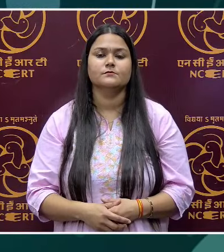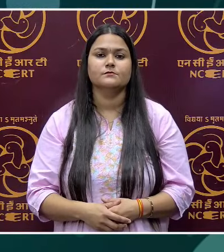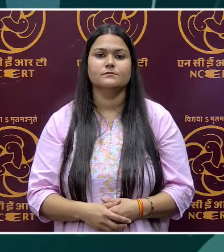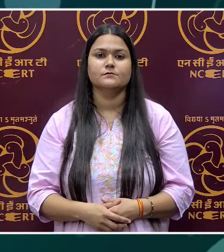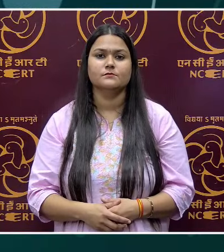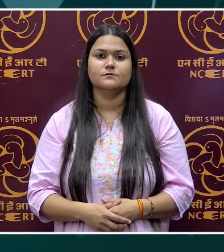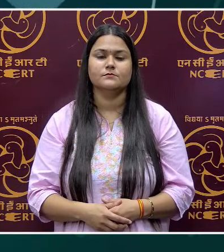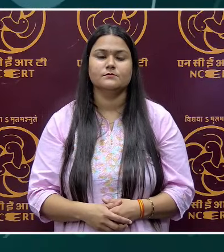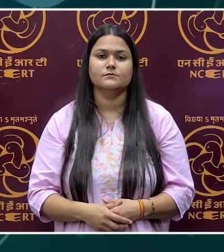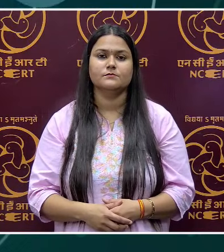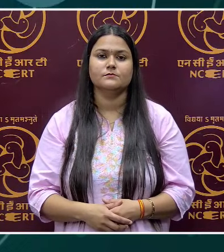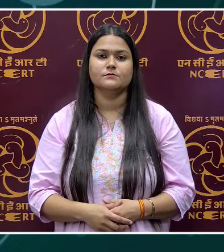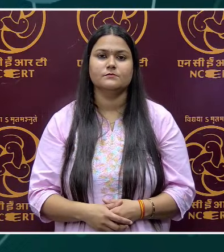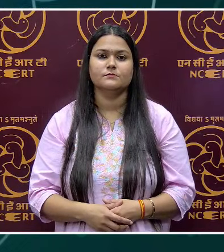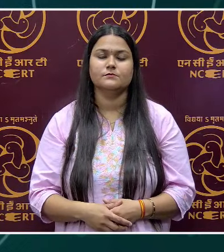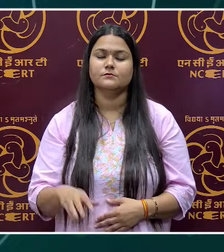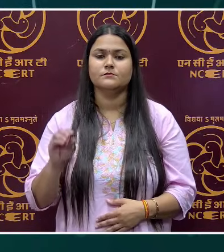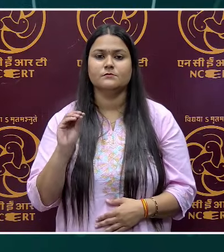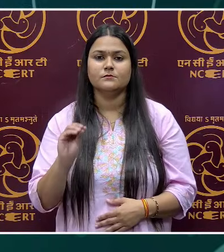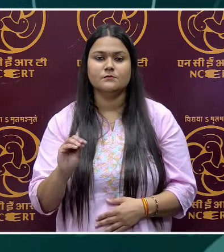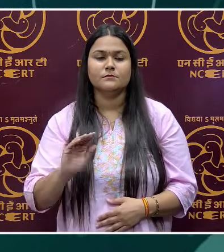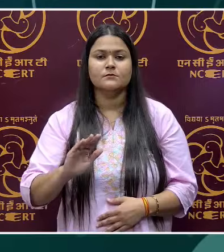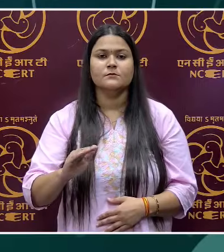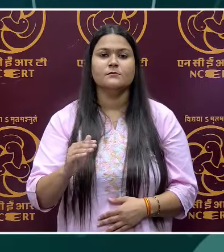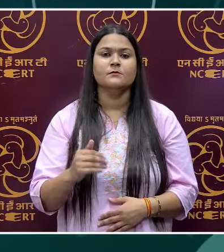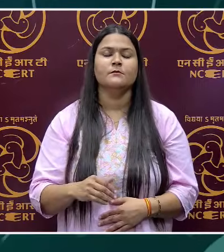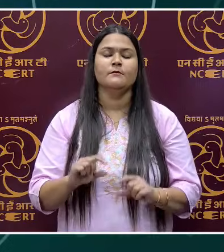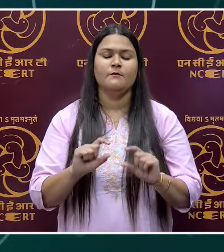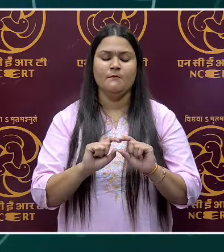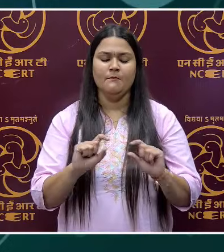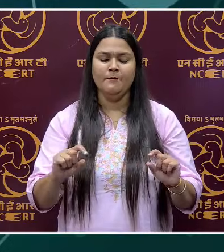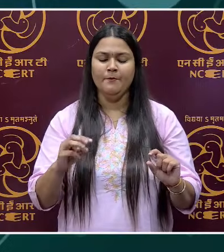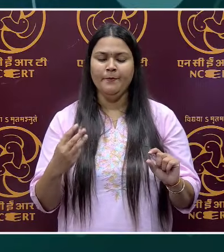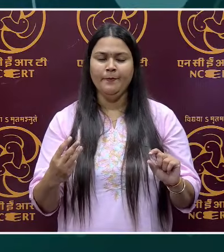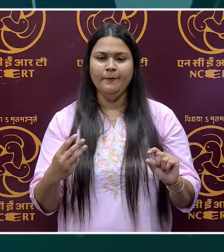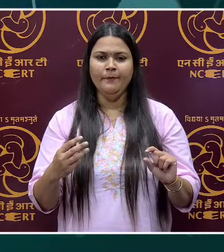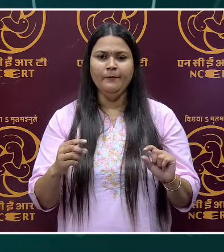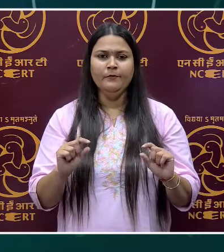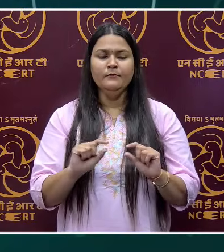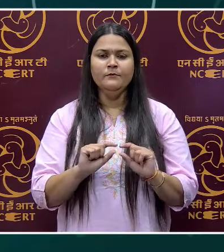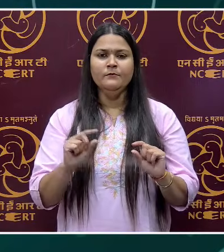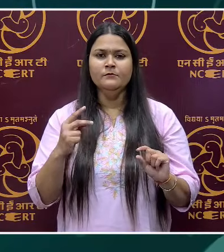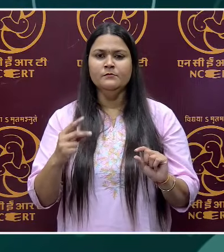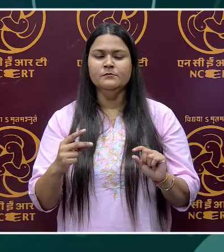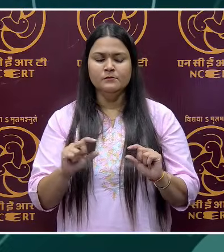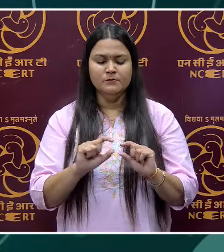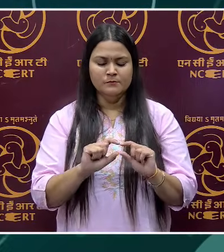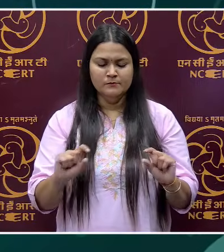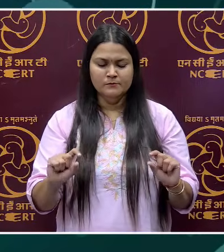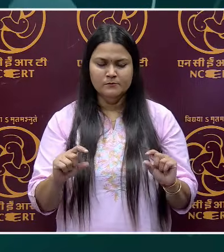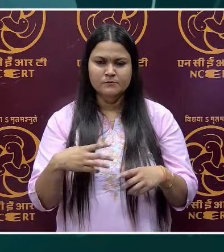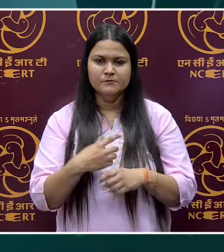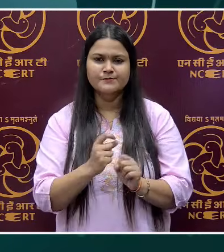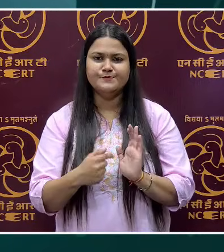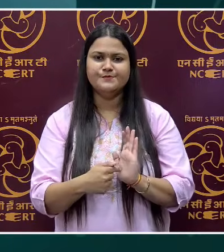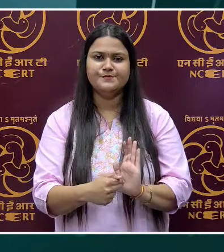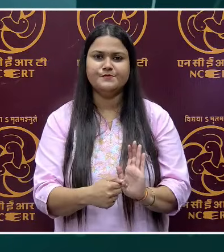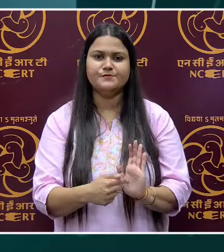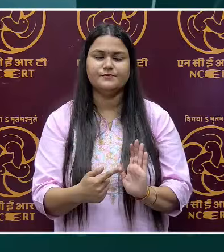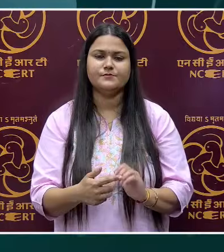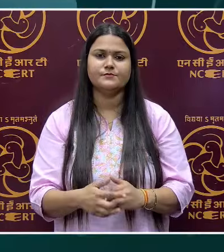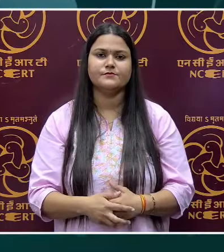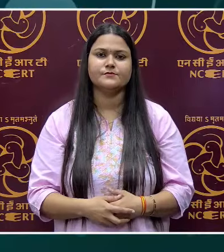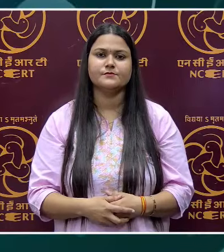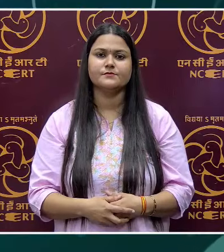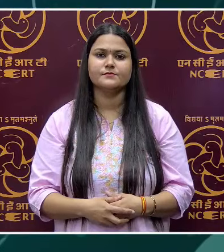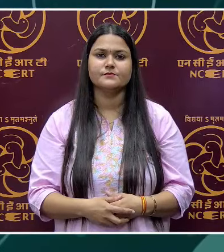1. I will submit it. The the second row is formed here, you can see